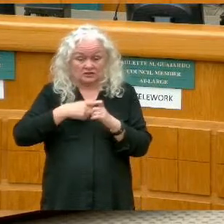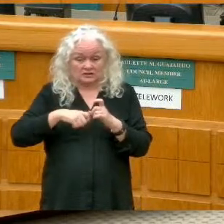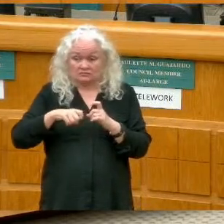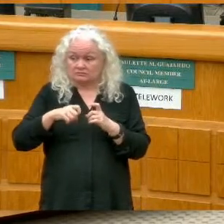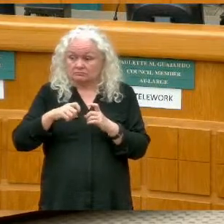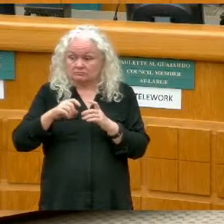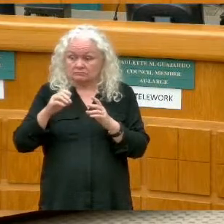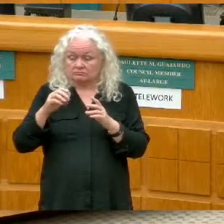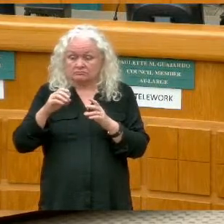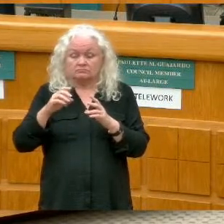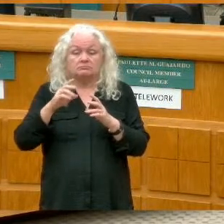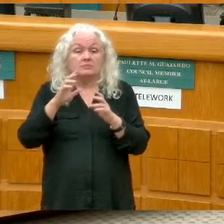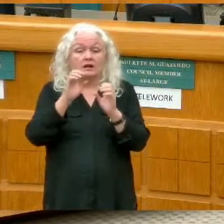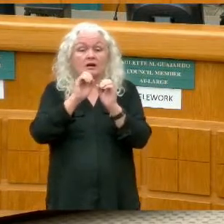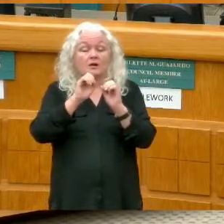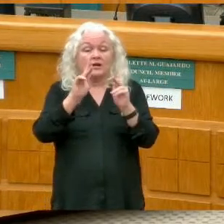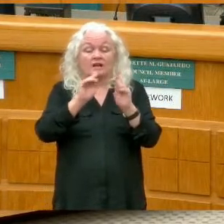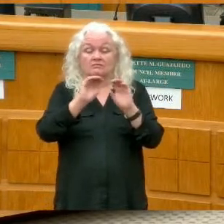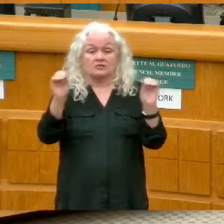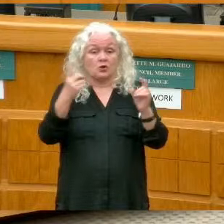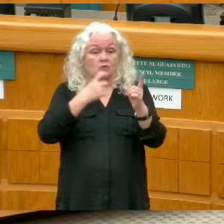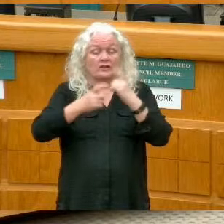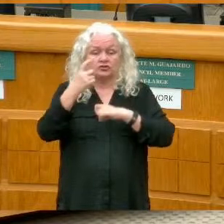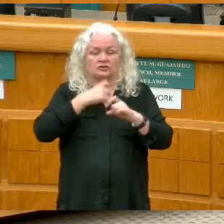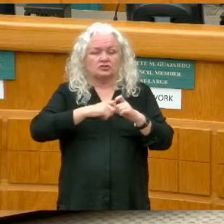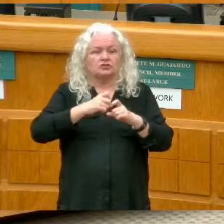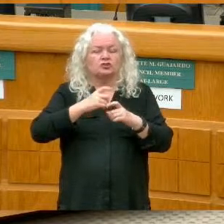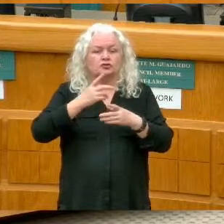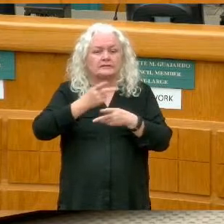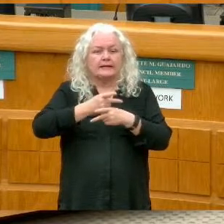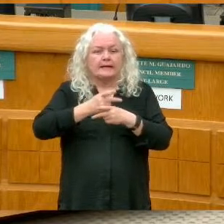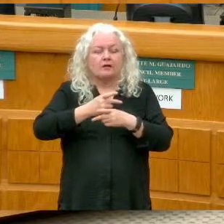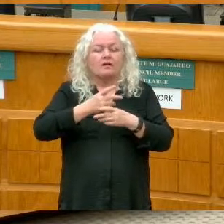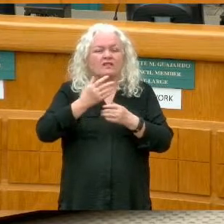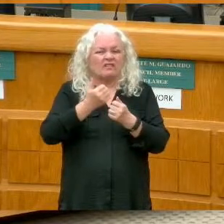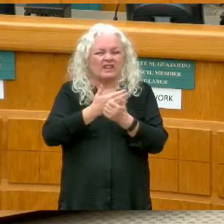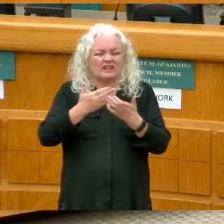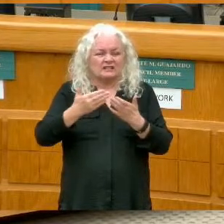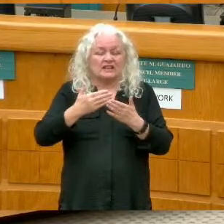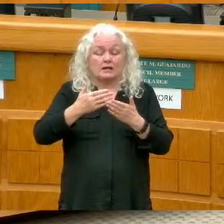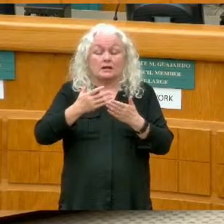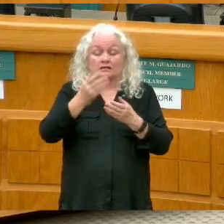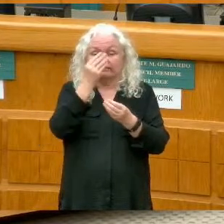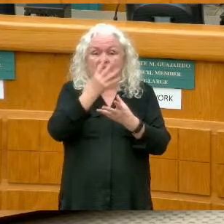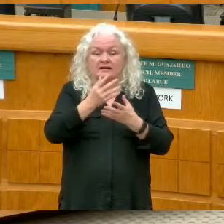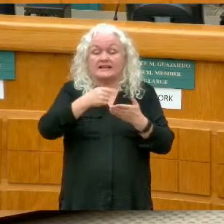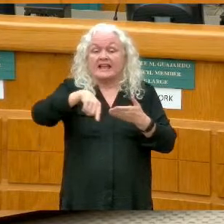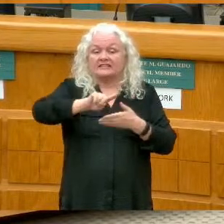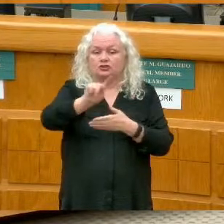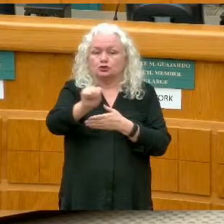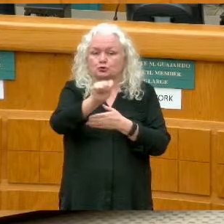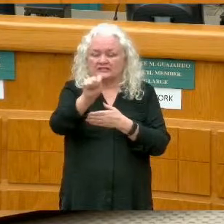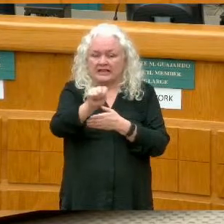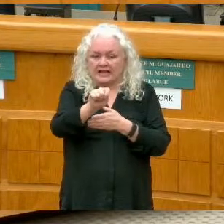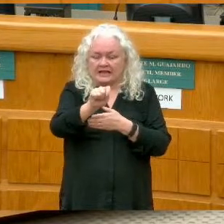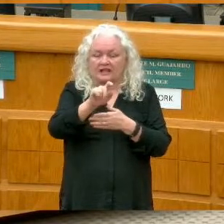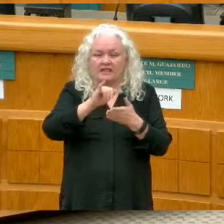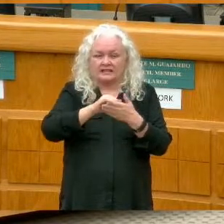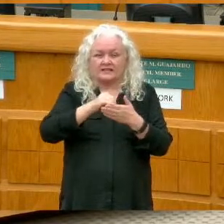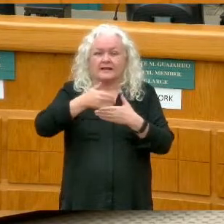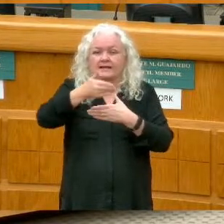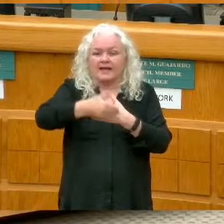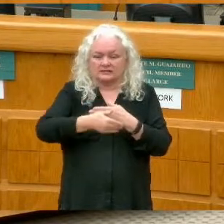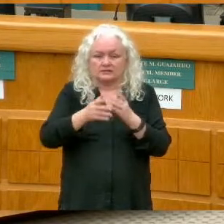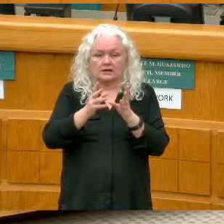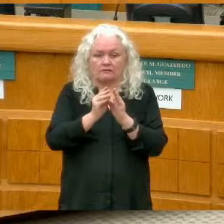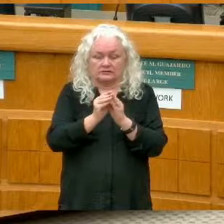Okay? Okay, no questions. So just for housekeeping, the next briefing will be next Tuesday. We know Monday's Labor Day, so